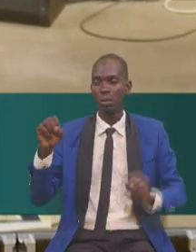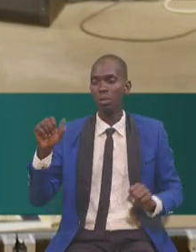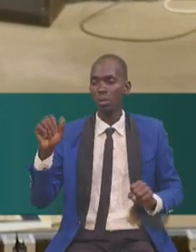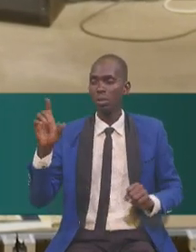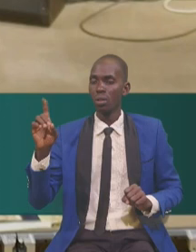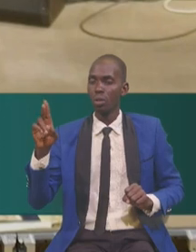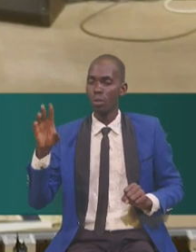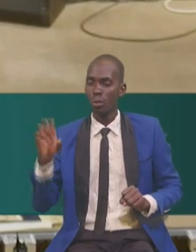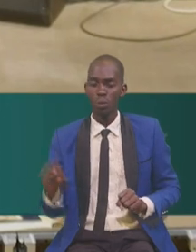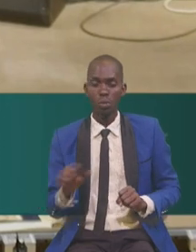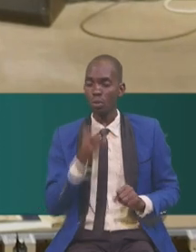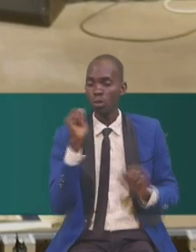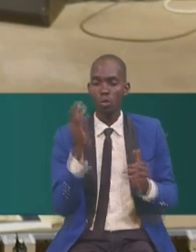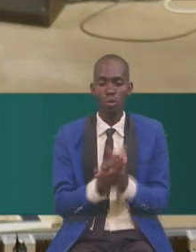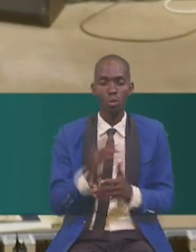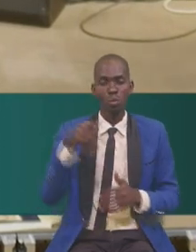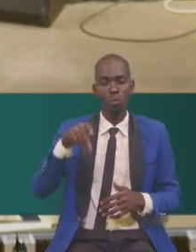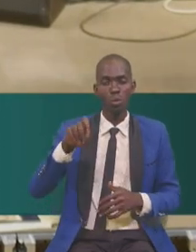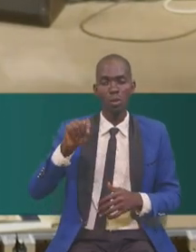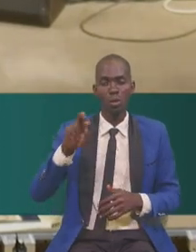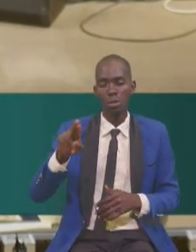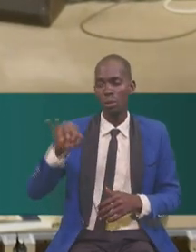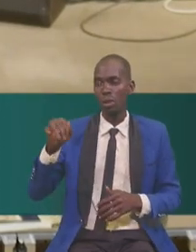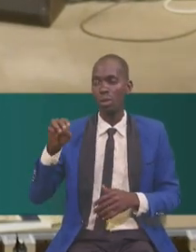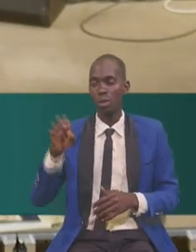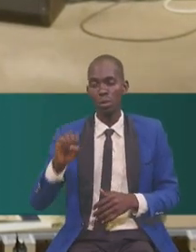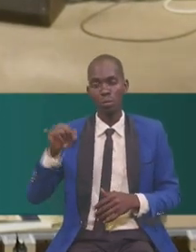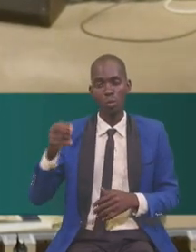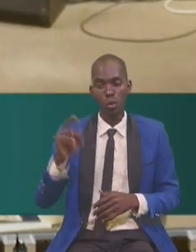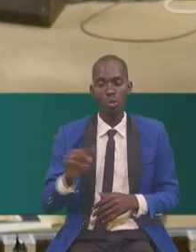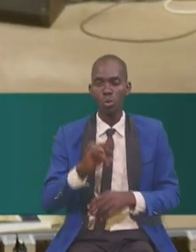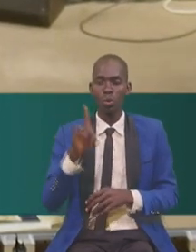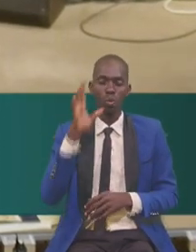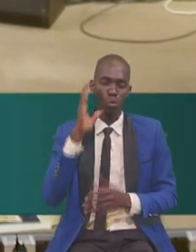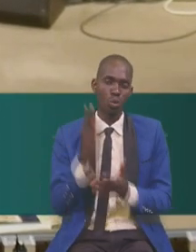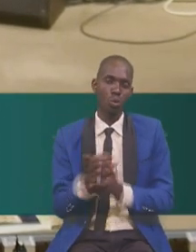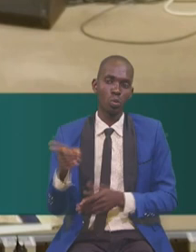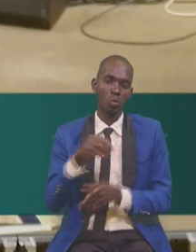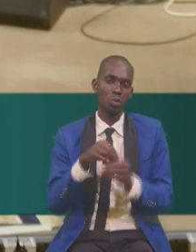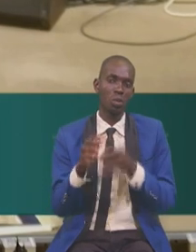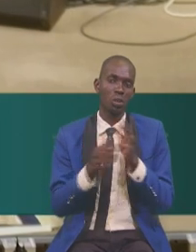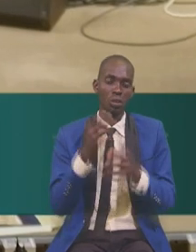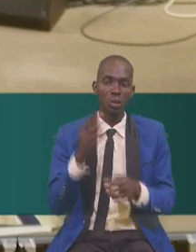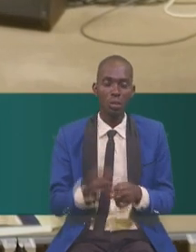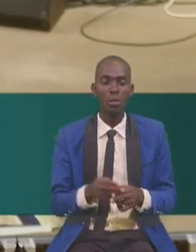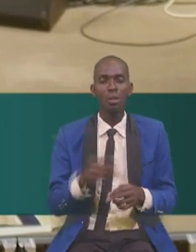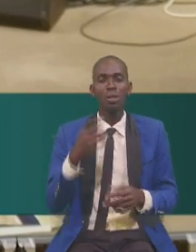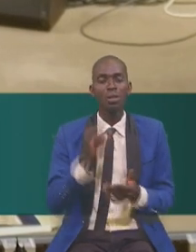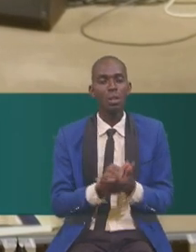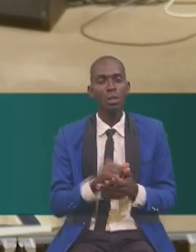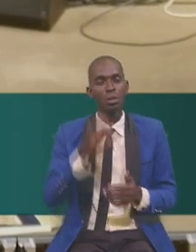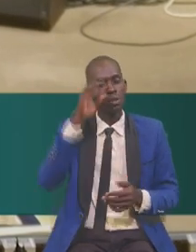Nobody will stop you. Simon the sorcerer in Philippi did not